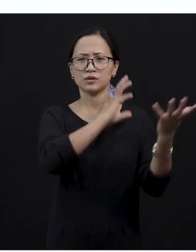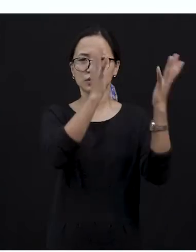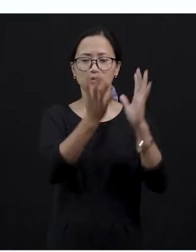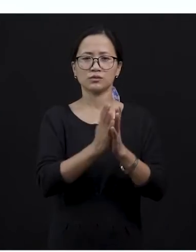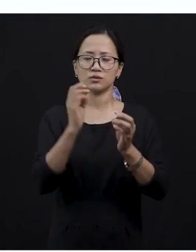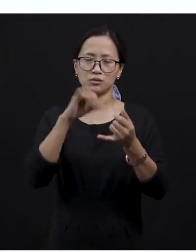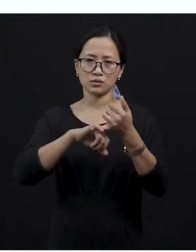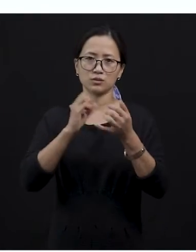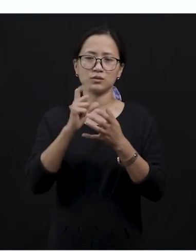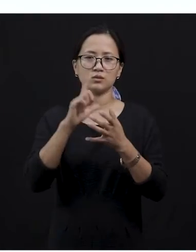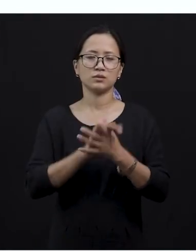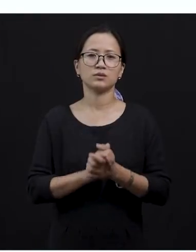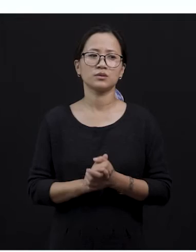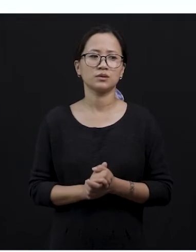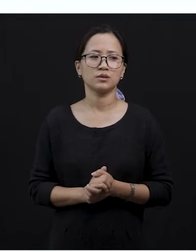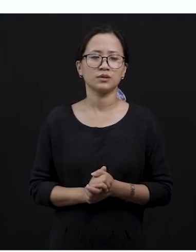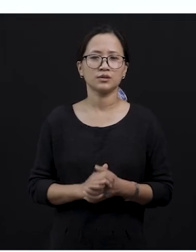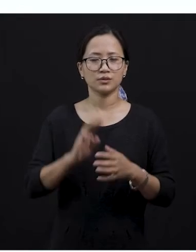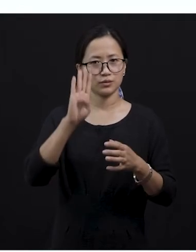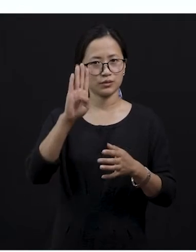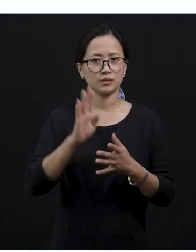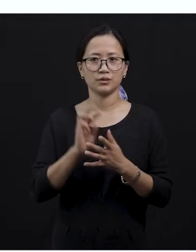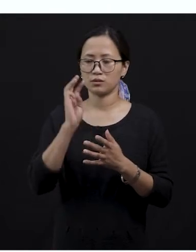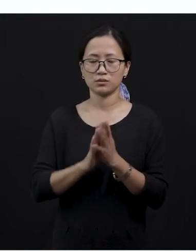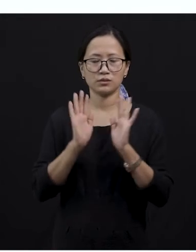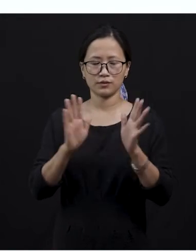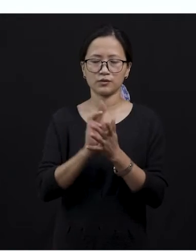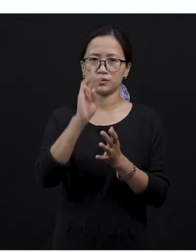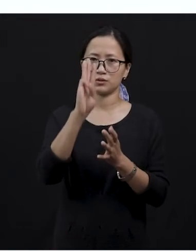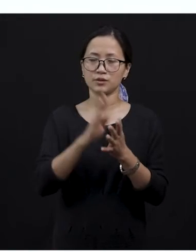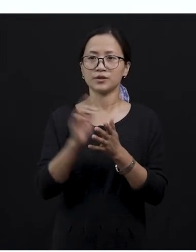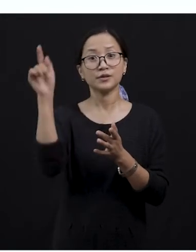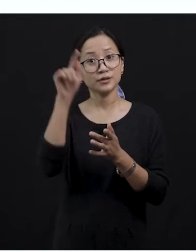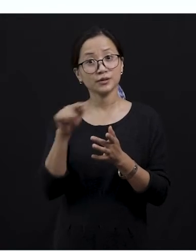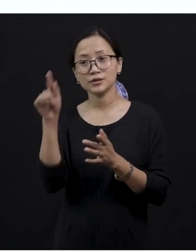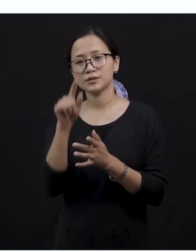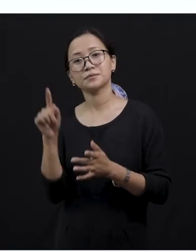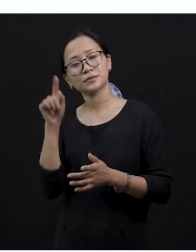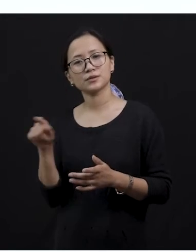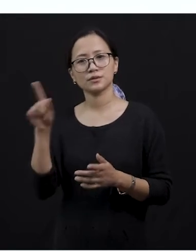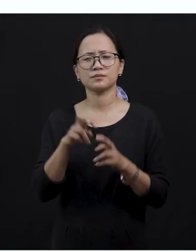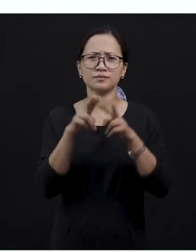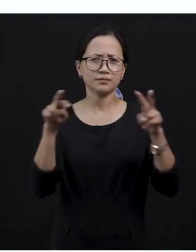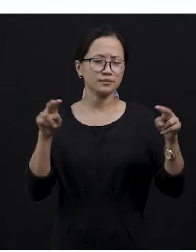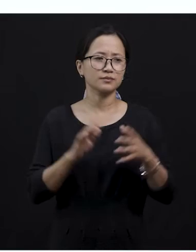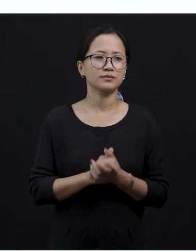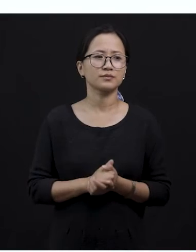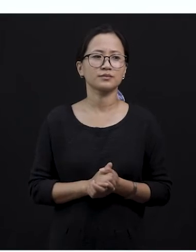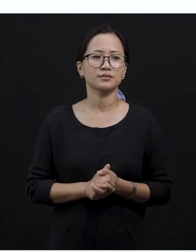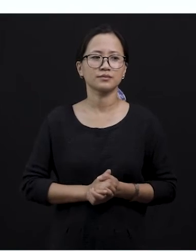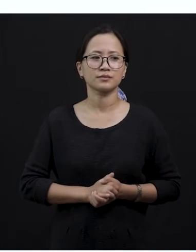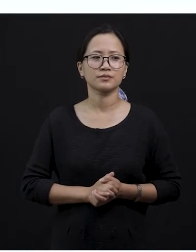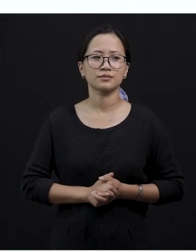Water is, say, it can have three shapes. Okay, it can be found in three states of